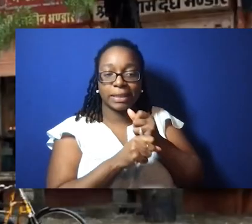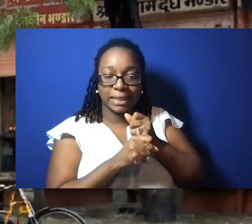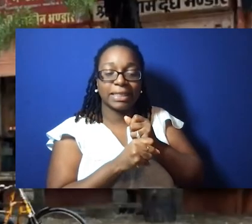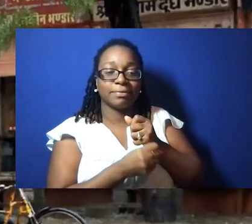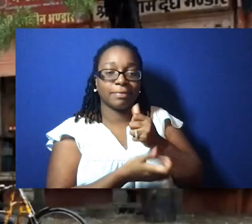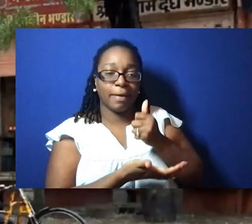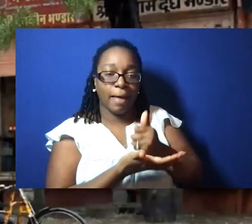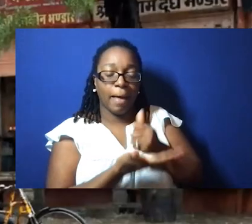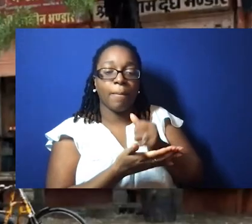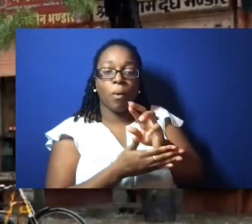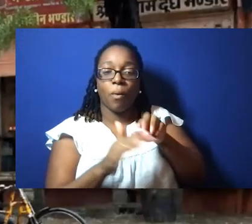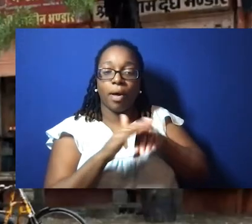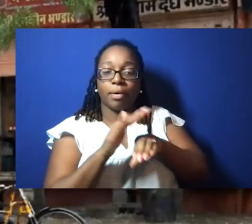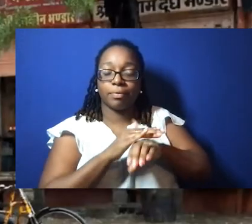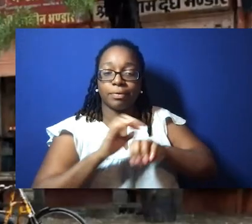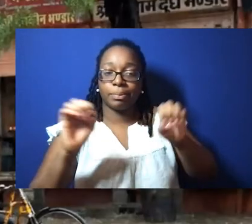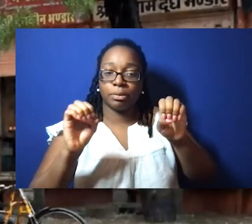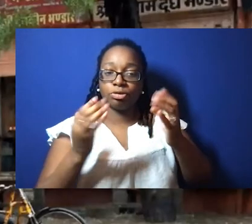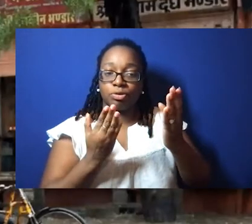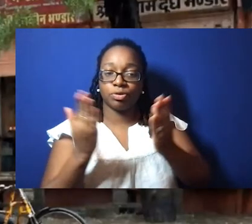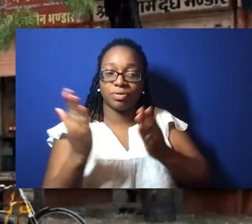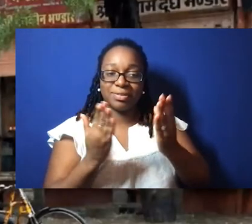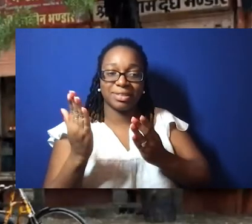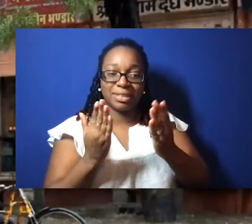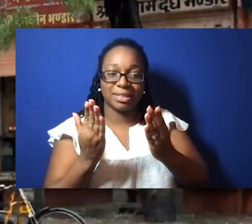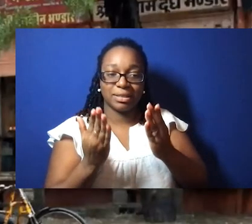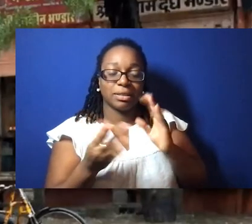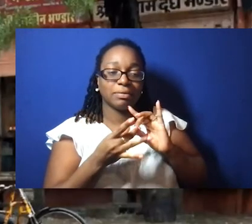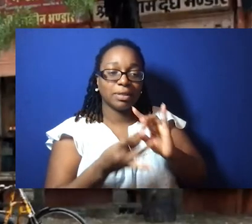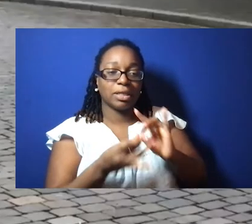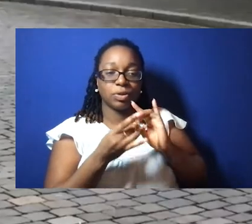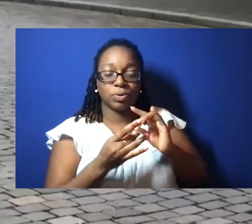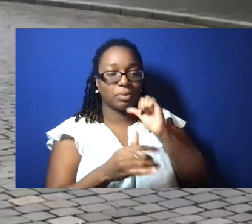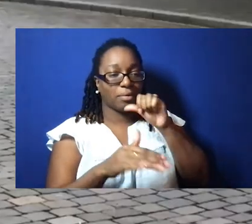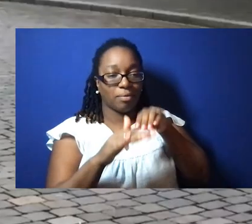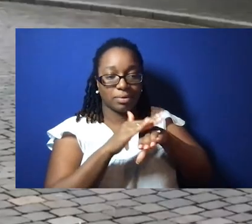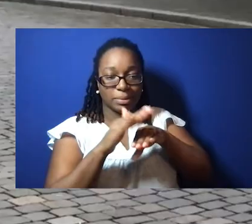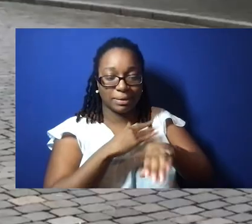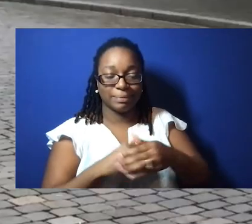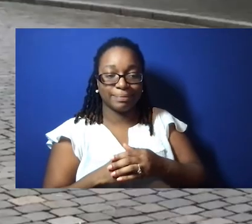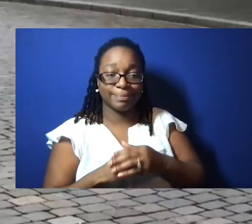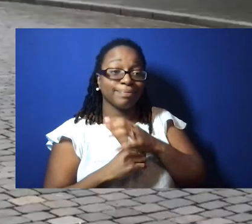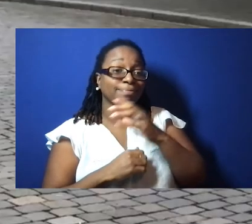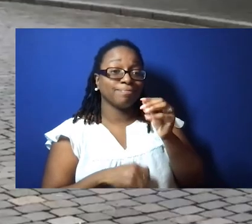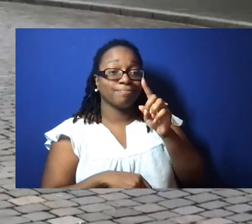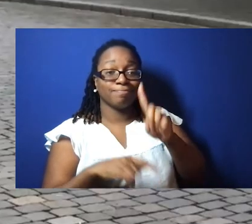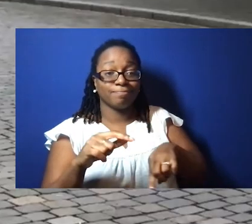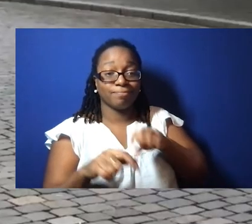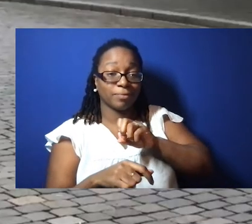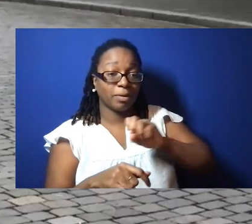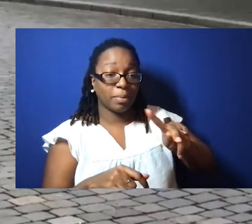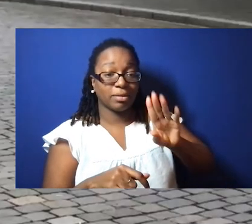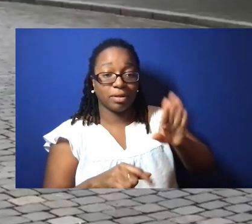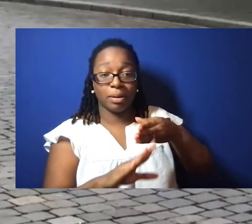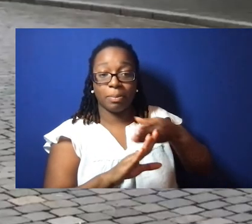to receive assistance or access emergency services due to inaccessibility, and